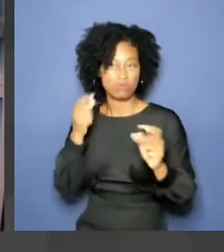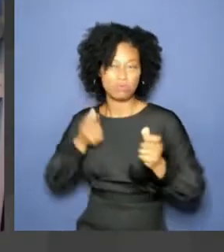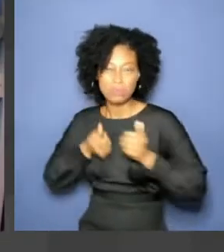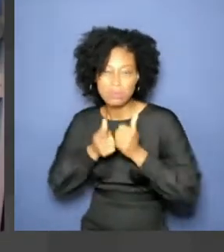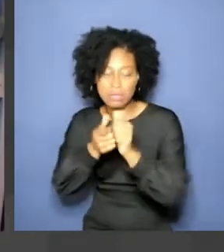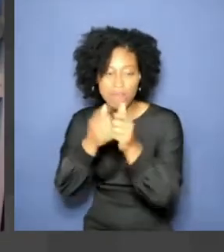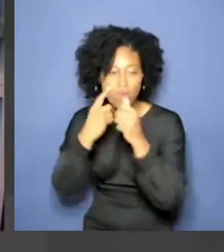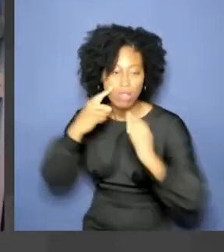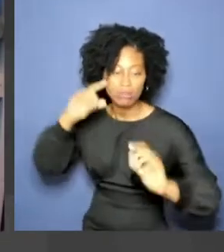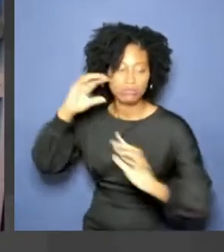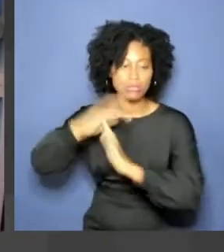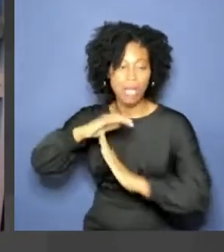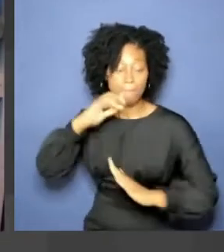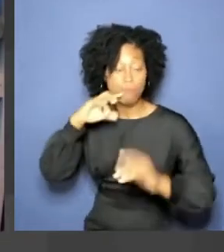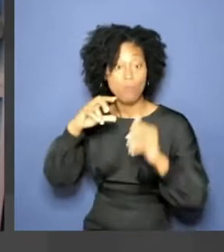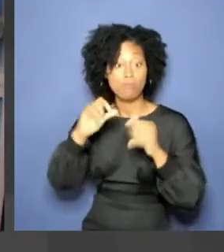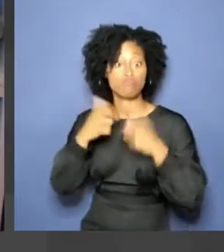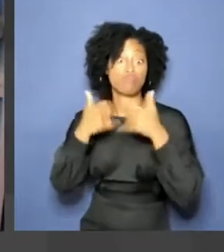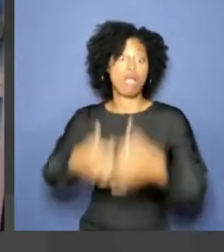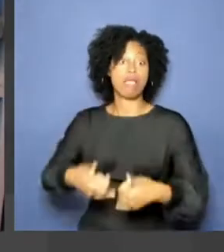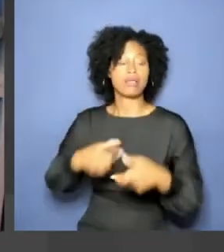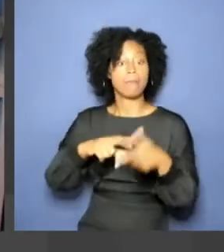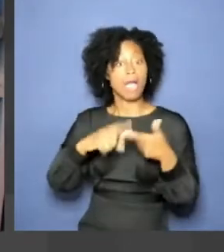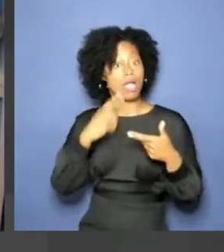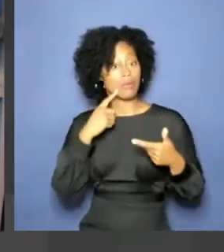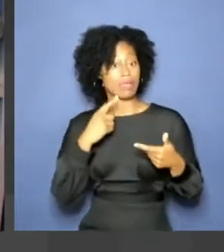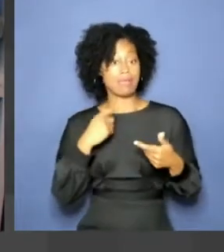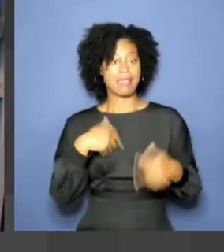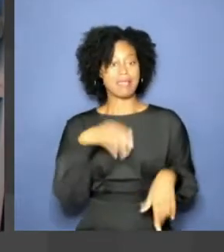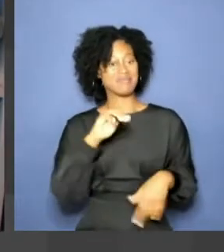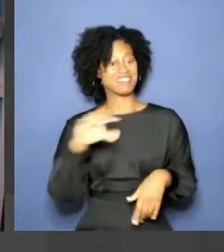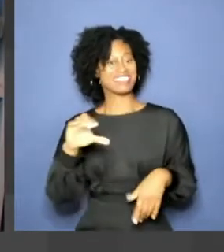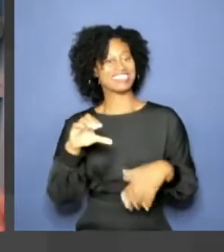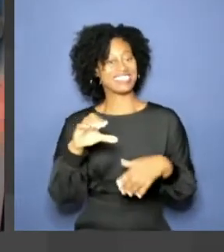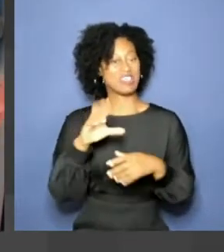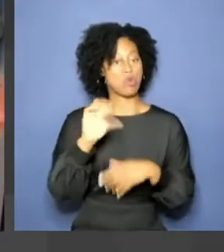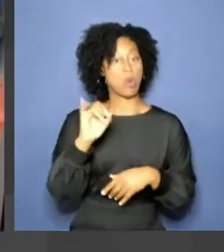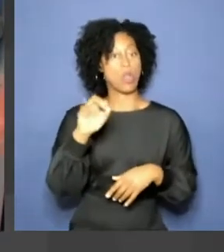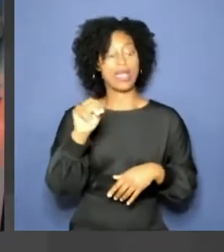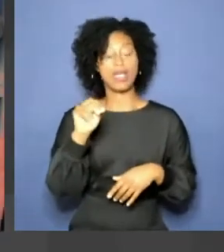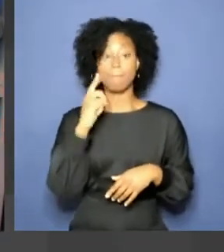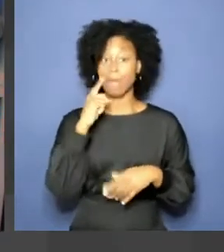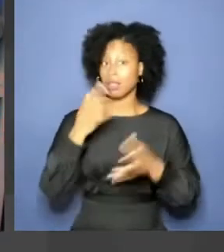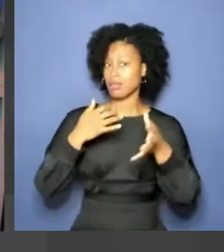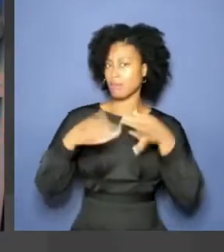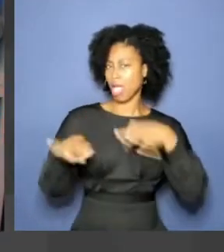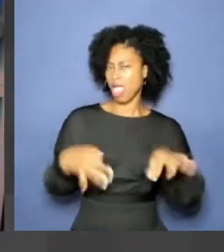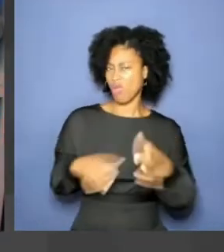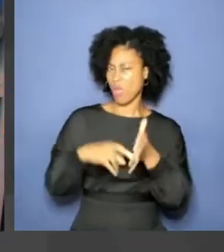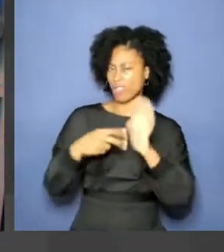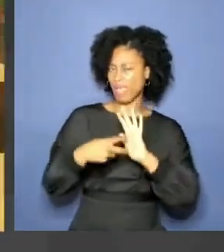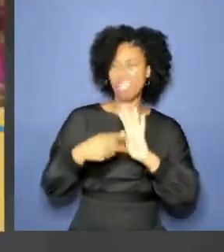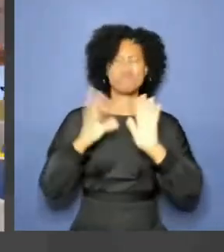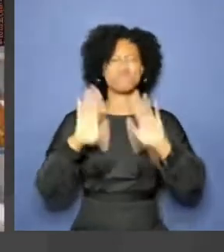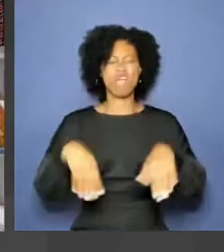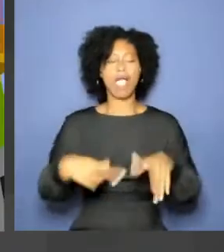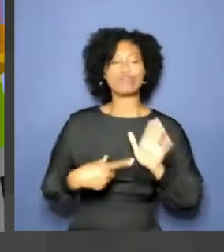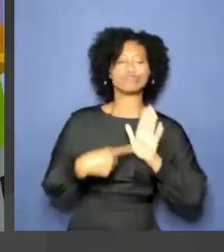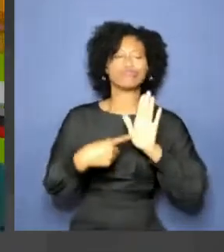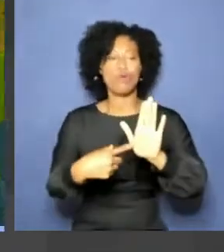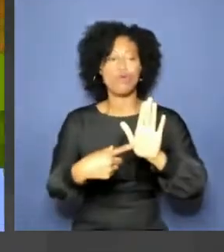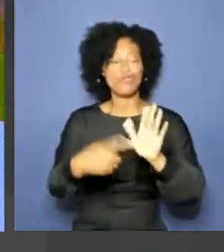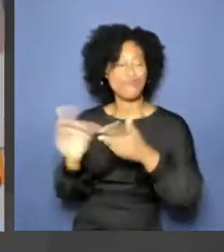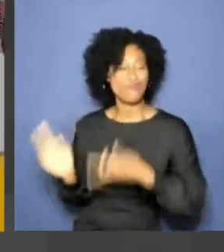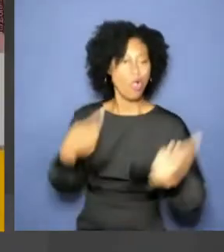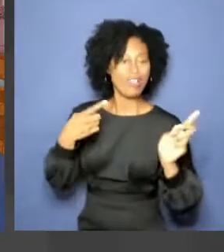coin. But rather than me sitting and explaining to you what MCC is, how about I show you? Roll the tapes!